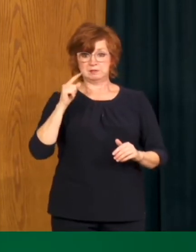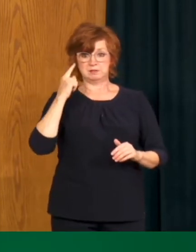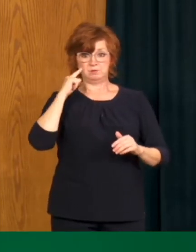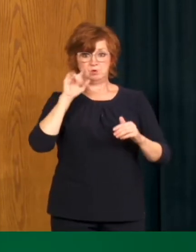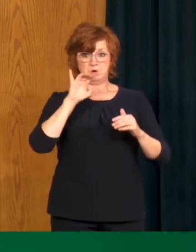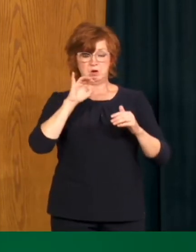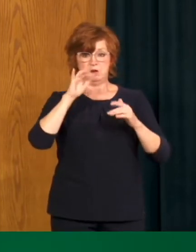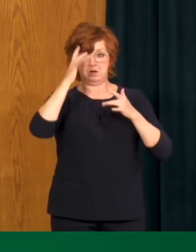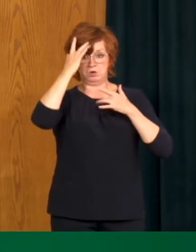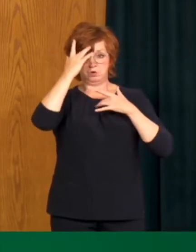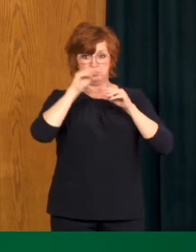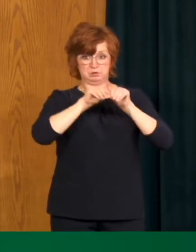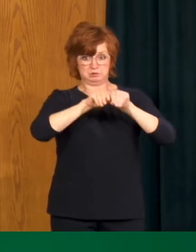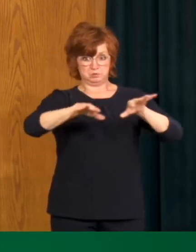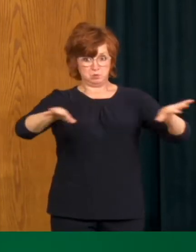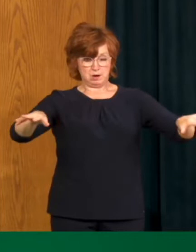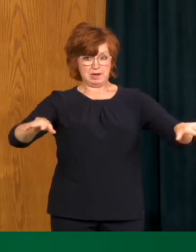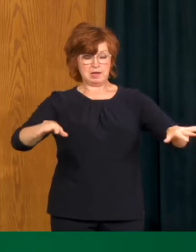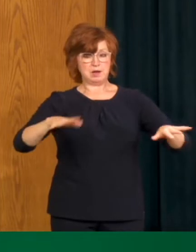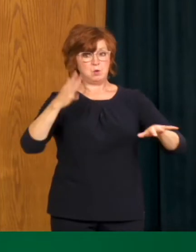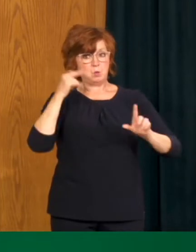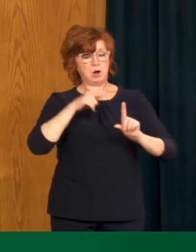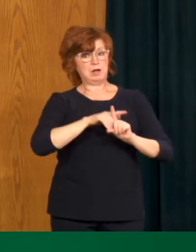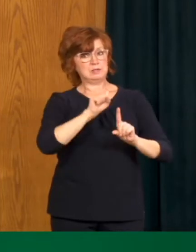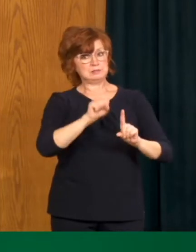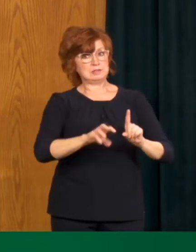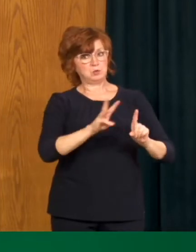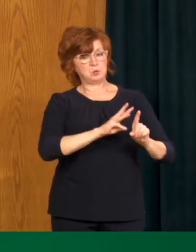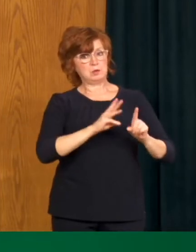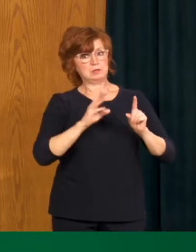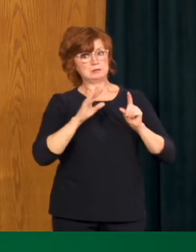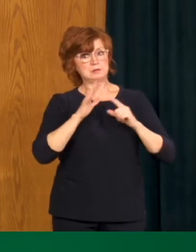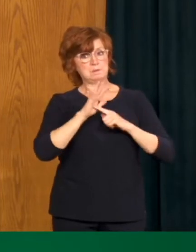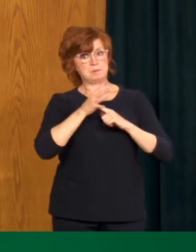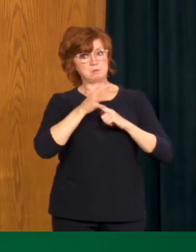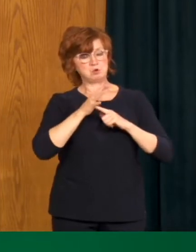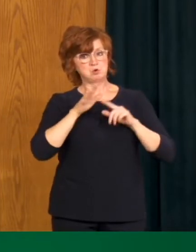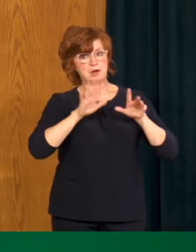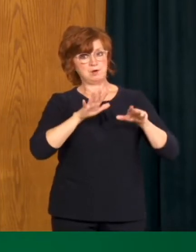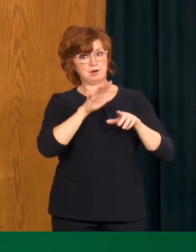Well, I think the threat level is evident by the fact that we've notified,